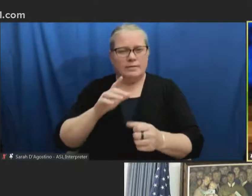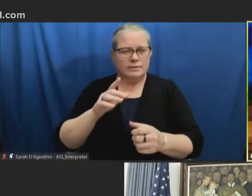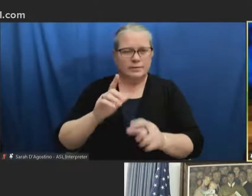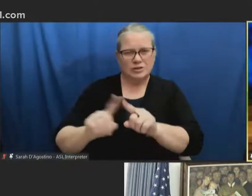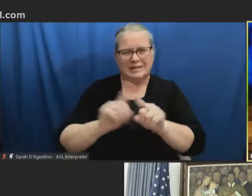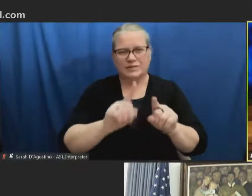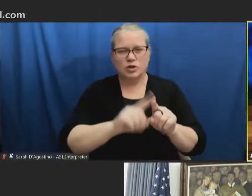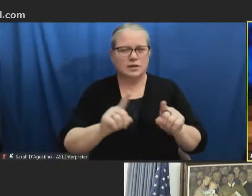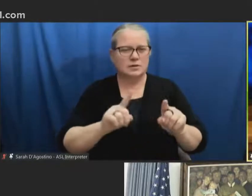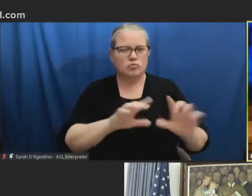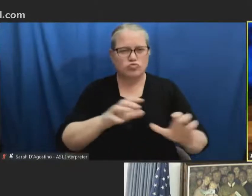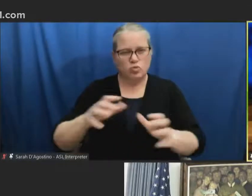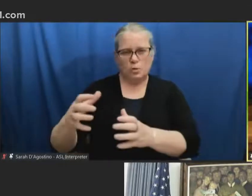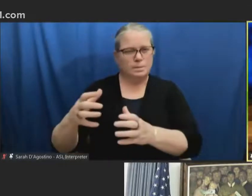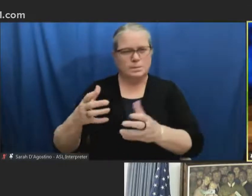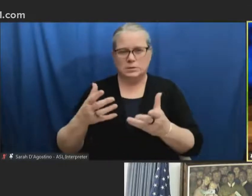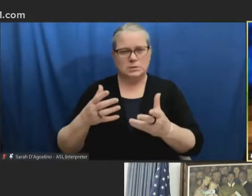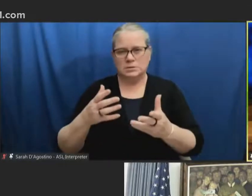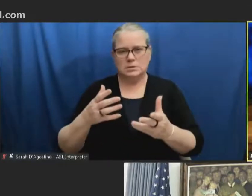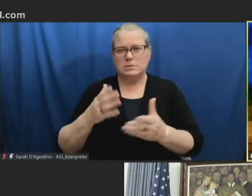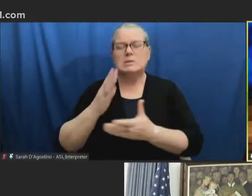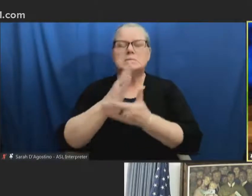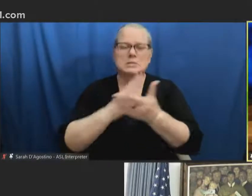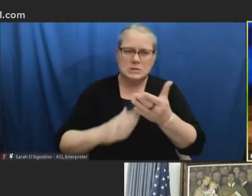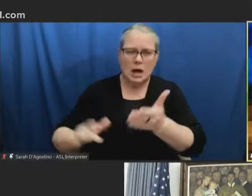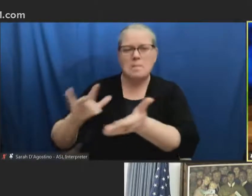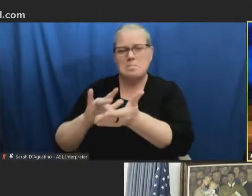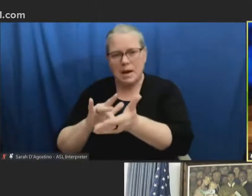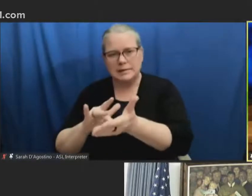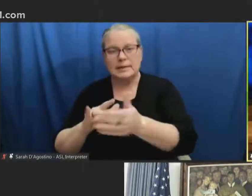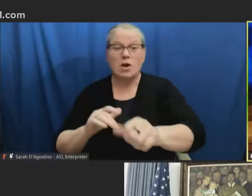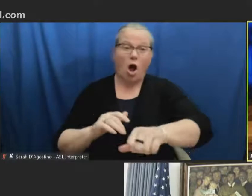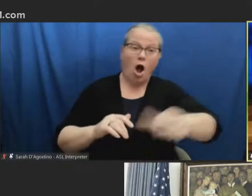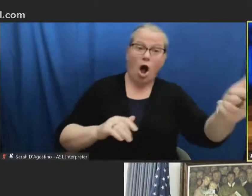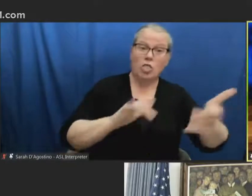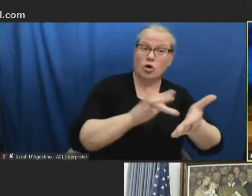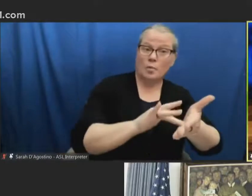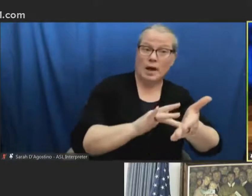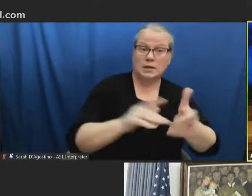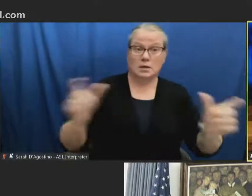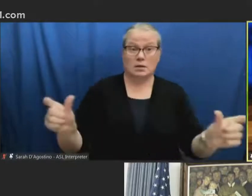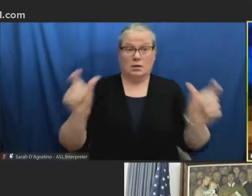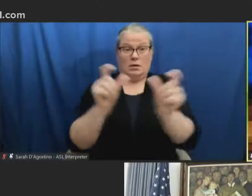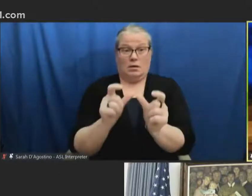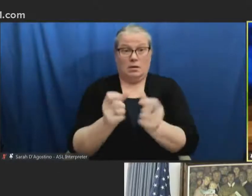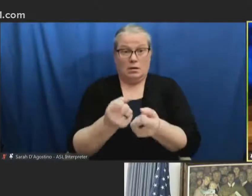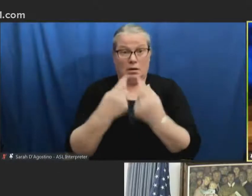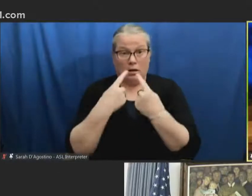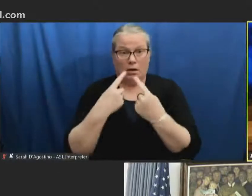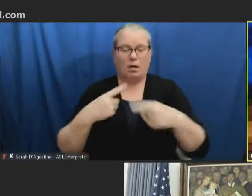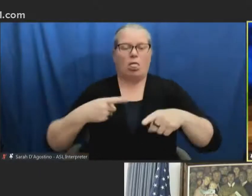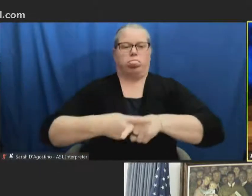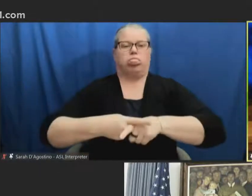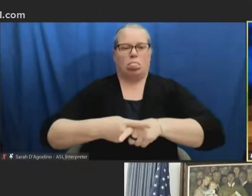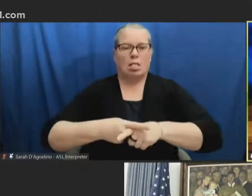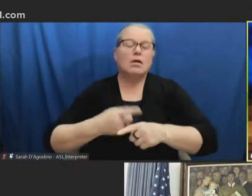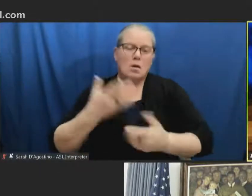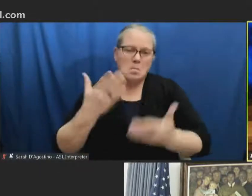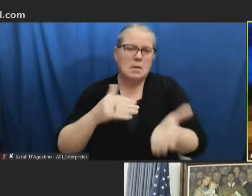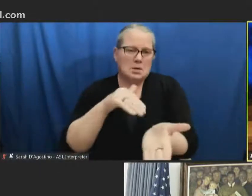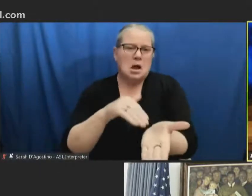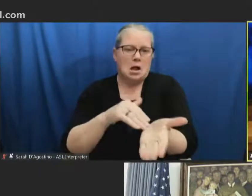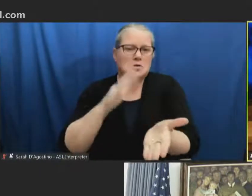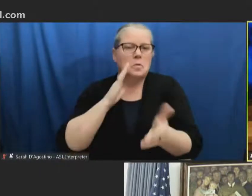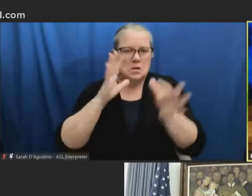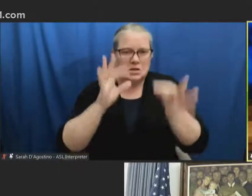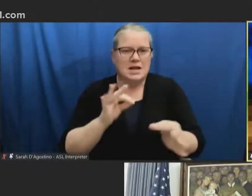subpopulations. Some of the drugs have different drug-drug interactions, and so providers might make choices to use one drug or another based on that. They're obviously delivered differently.